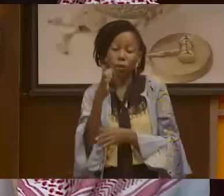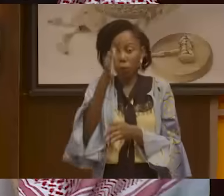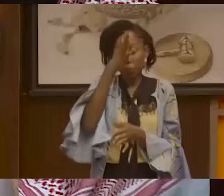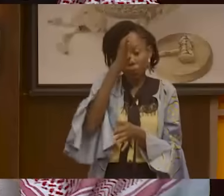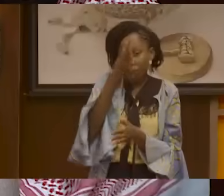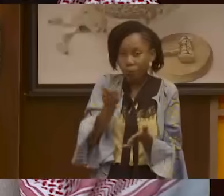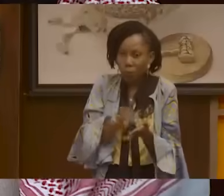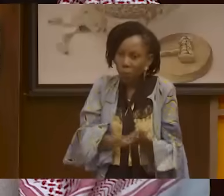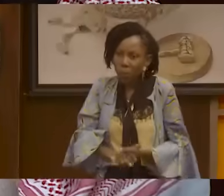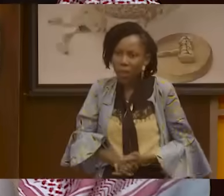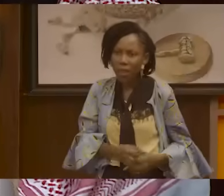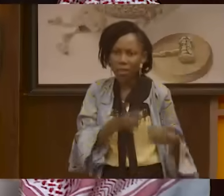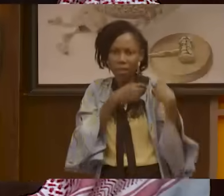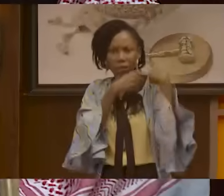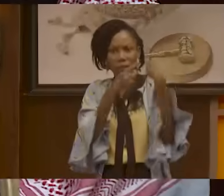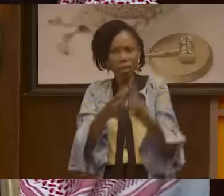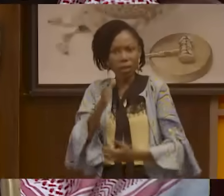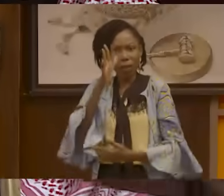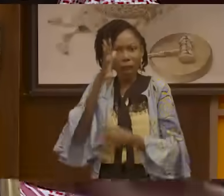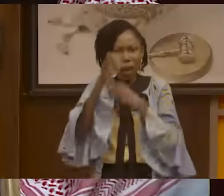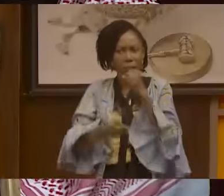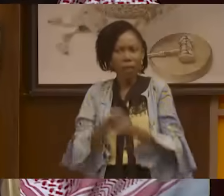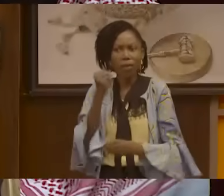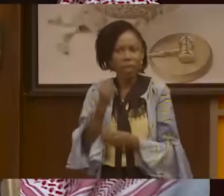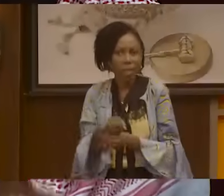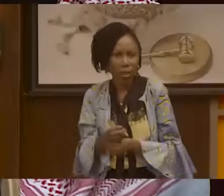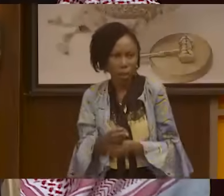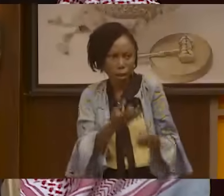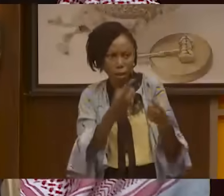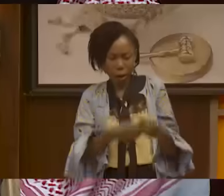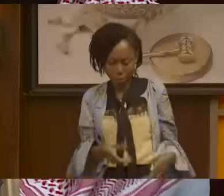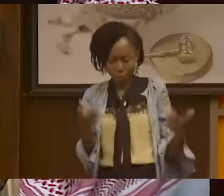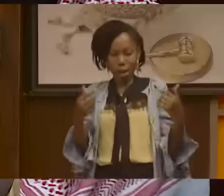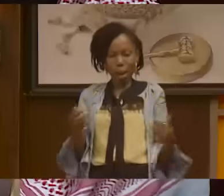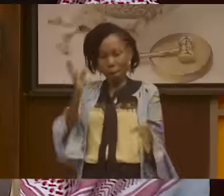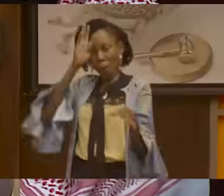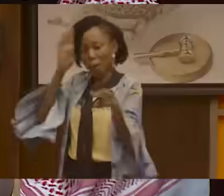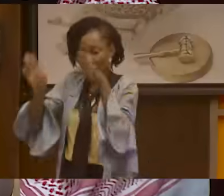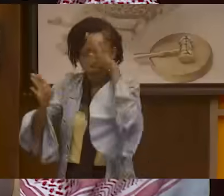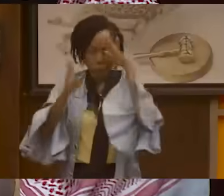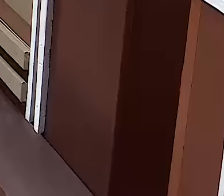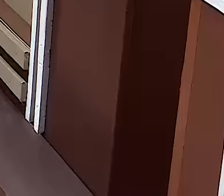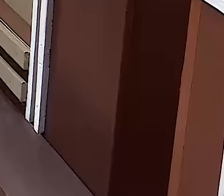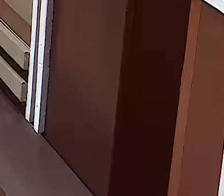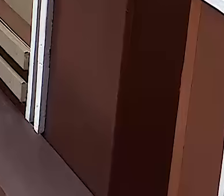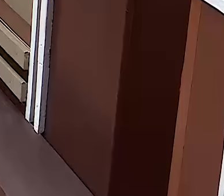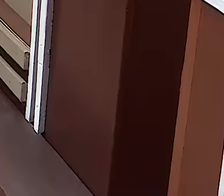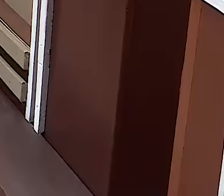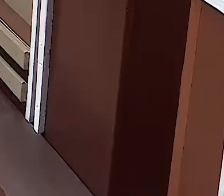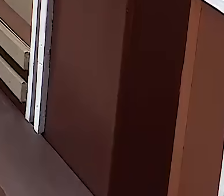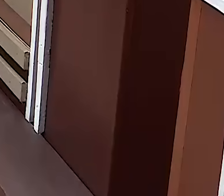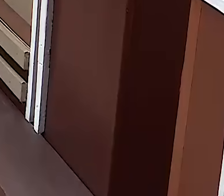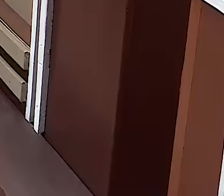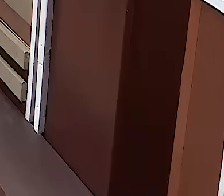am I a fool? I've been for good 5 years. You always just to rob my just play with the kids and pay 13,000 every month. The